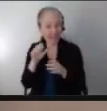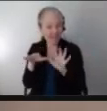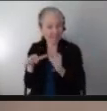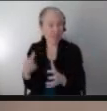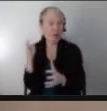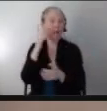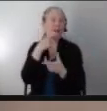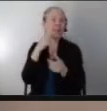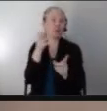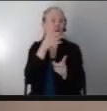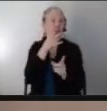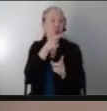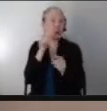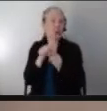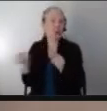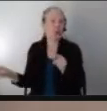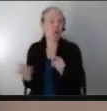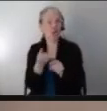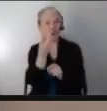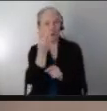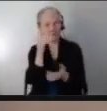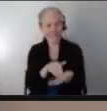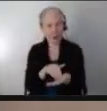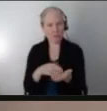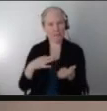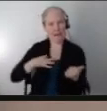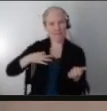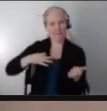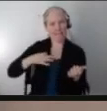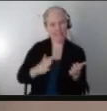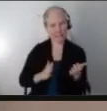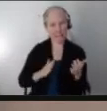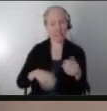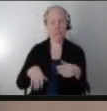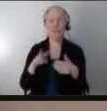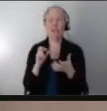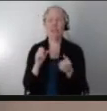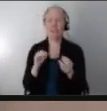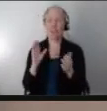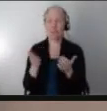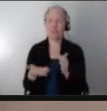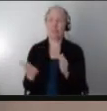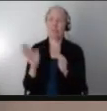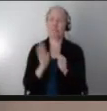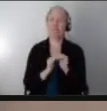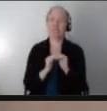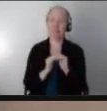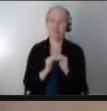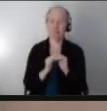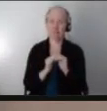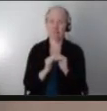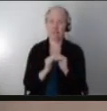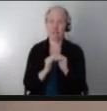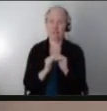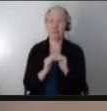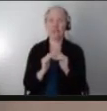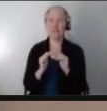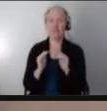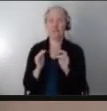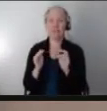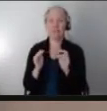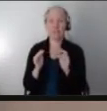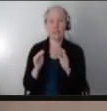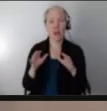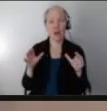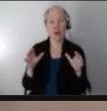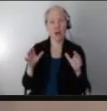soon, we had 12,000 applicants. And so that increase of pool then allows us to have a